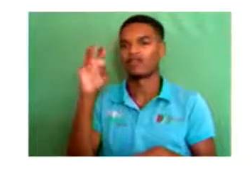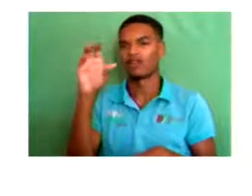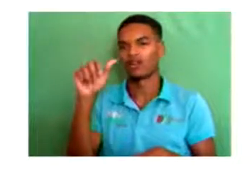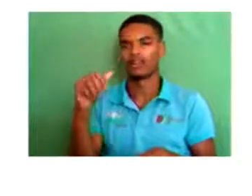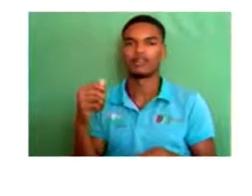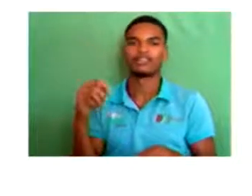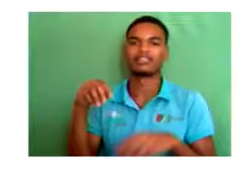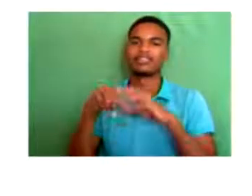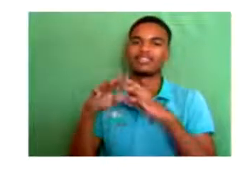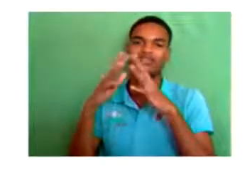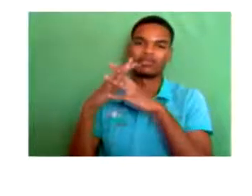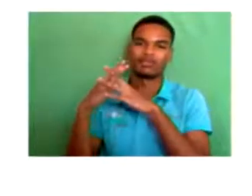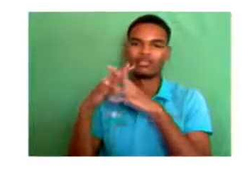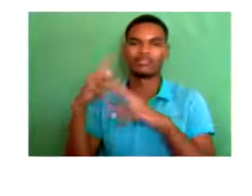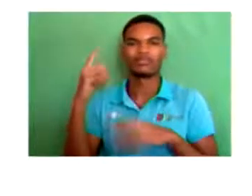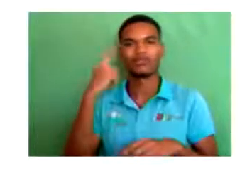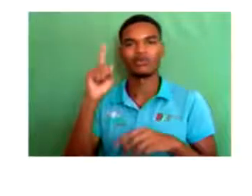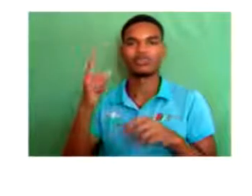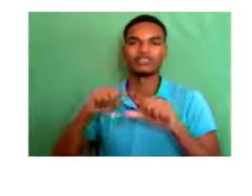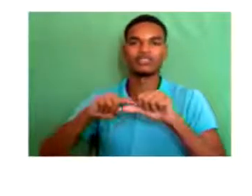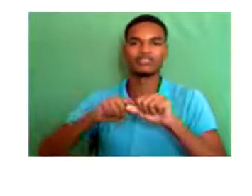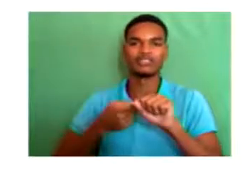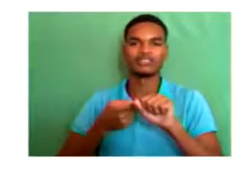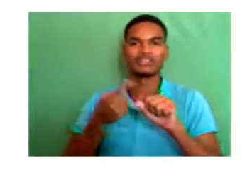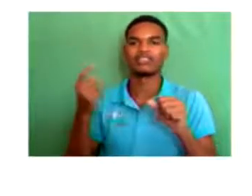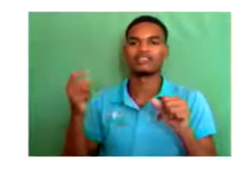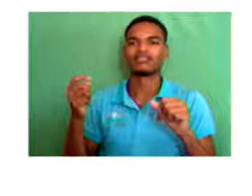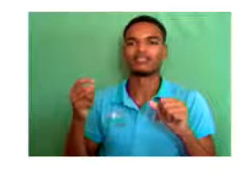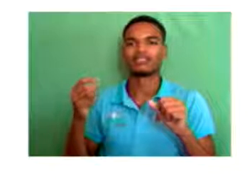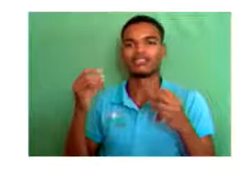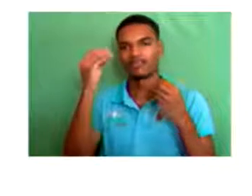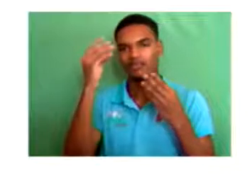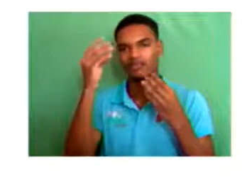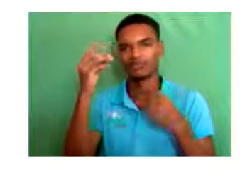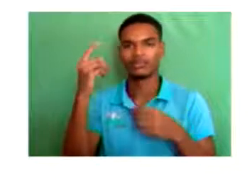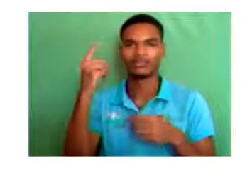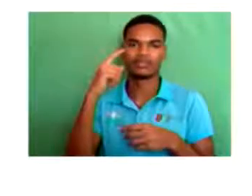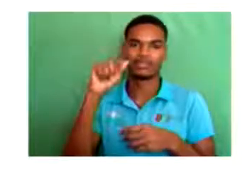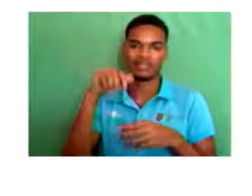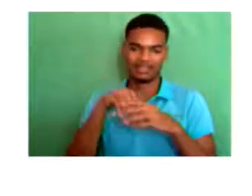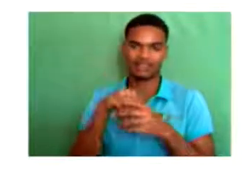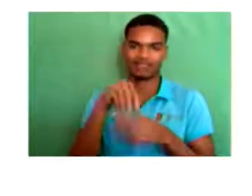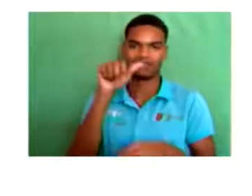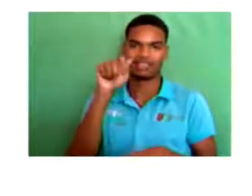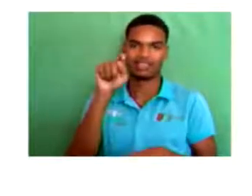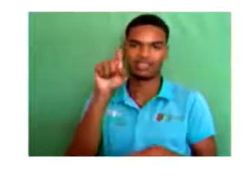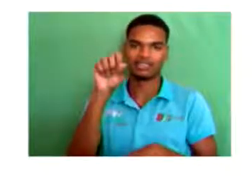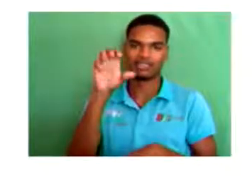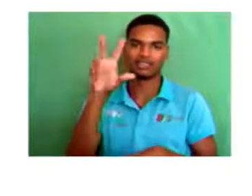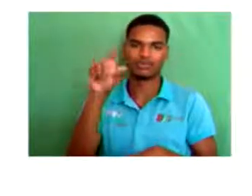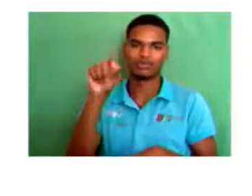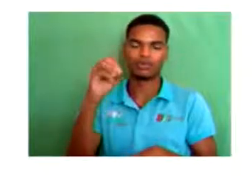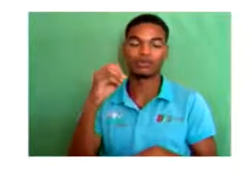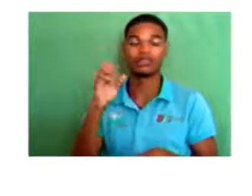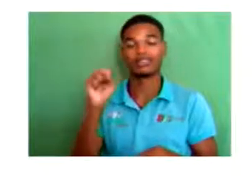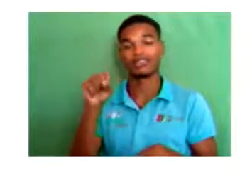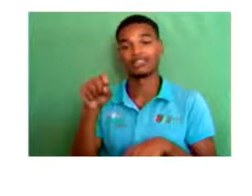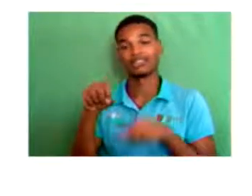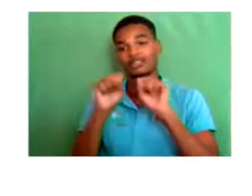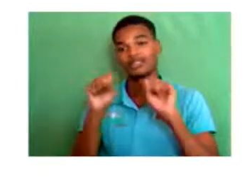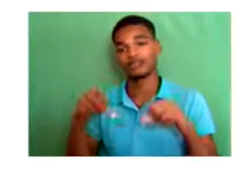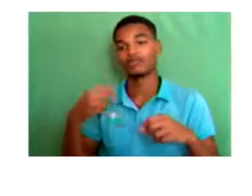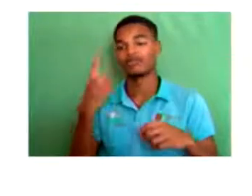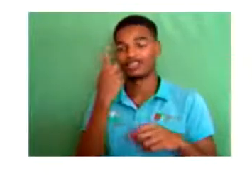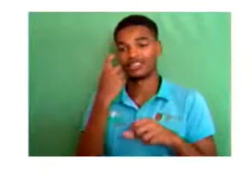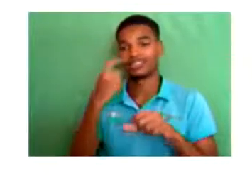U.S. on implementation of advanced emergency information in ATSC 3.0. EAS systems have been deployed, and I'll